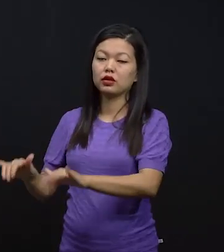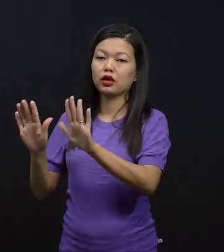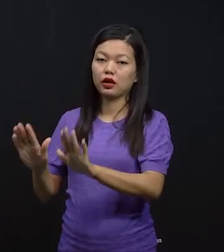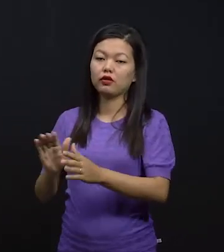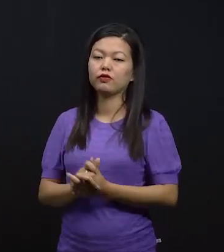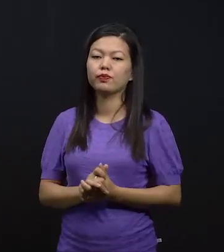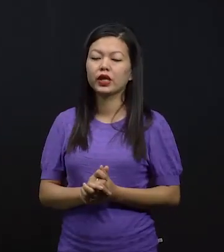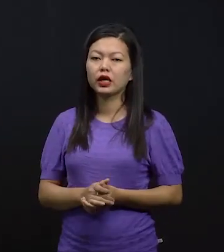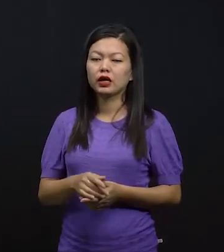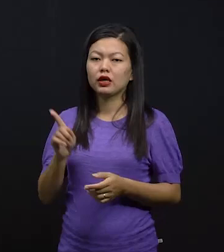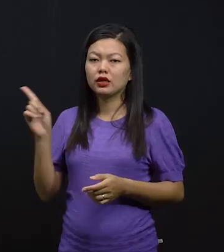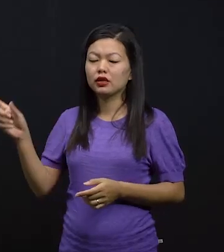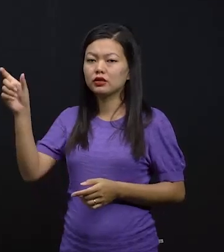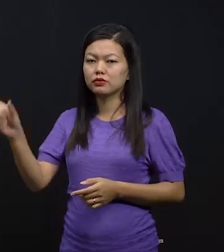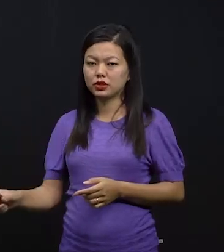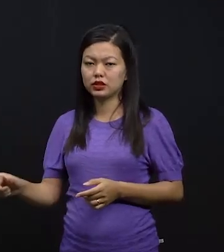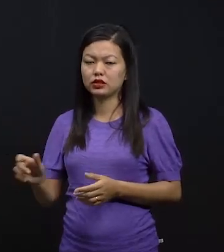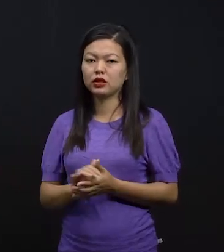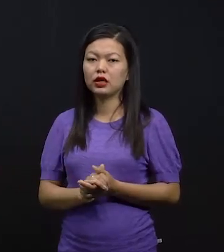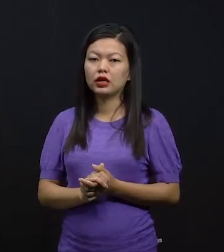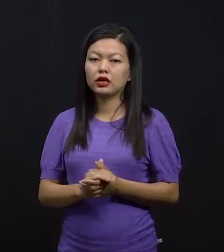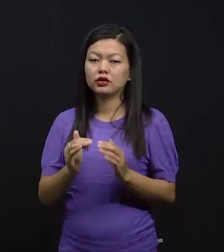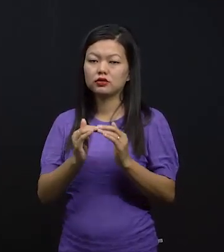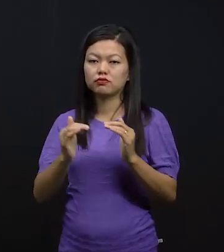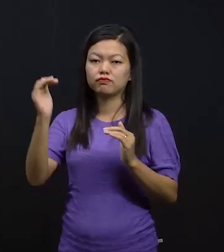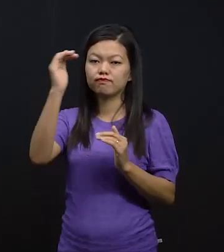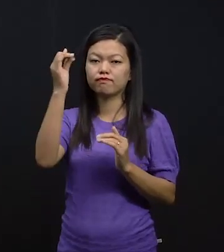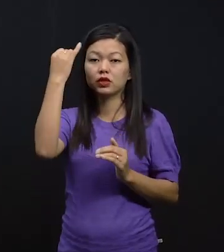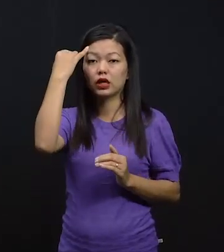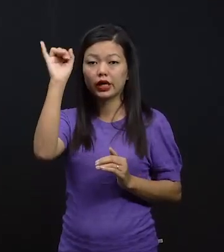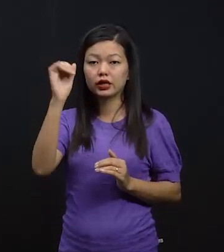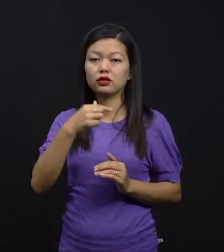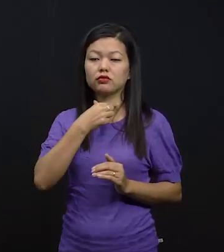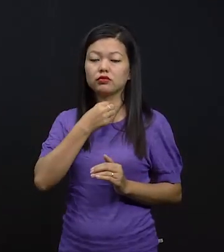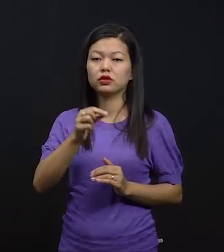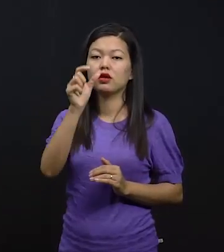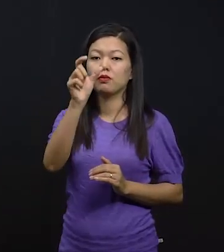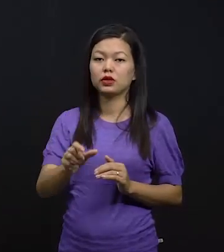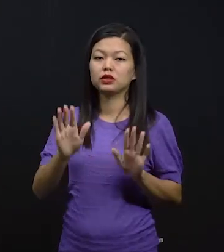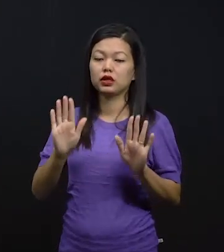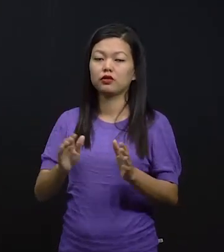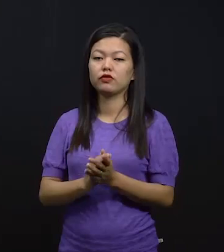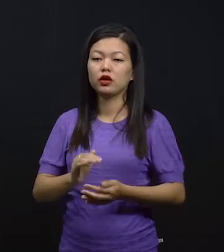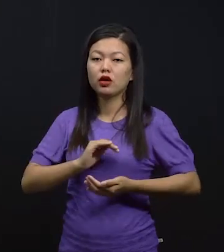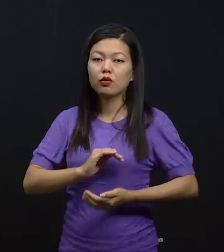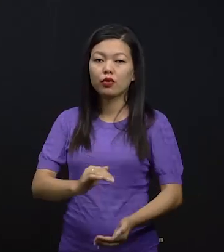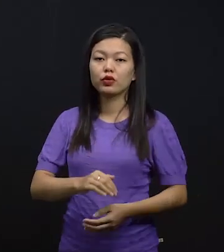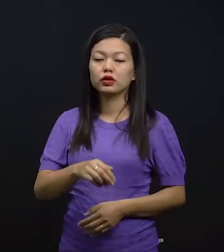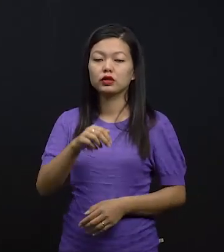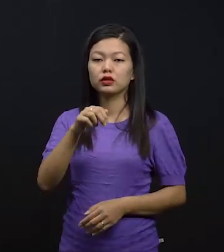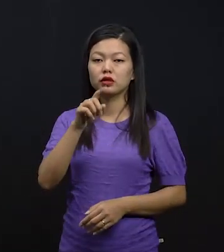poet and the greatest writer of Victorian era. He was born in the year 1844 and died in the